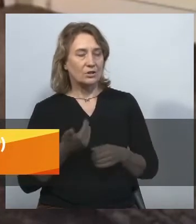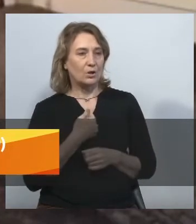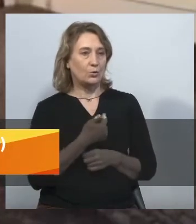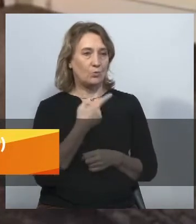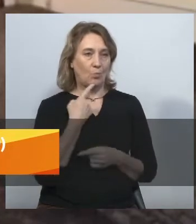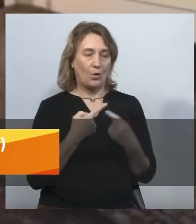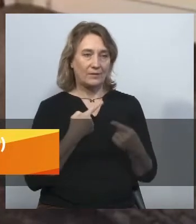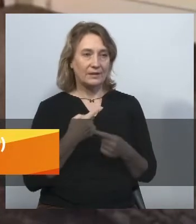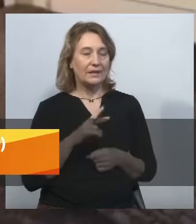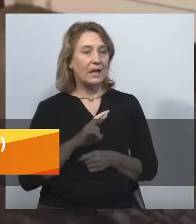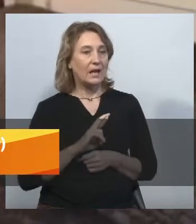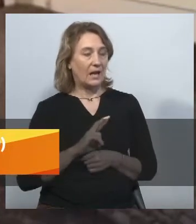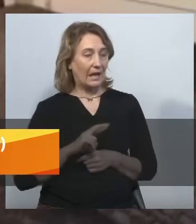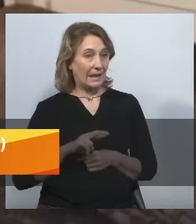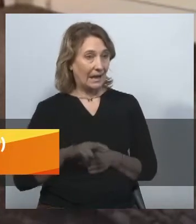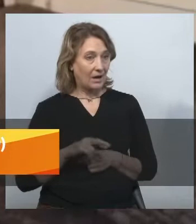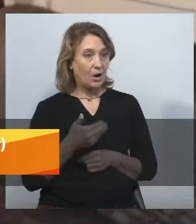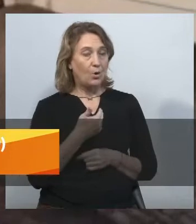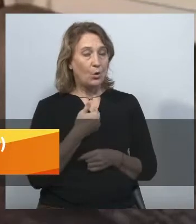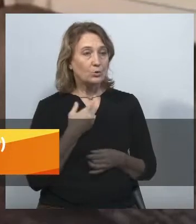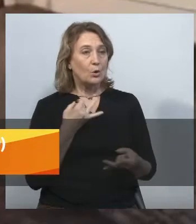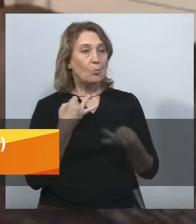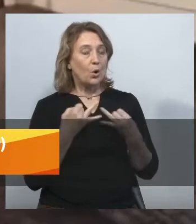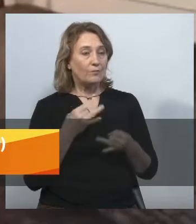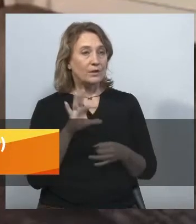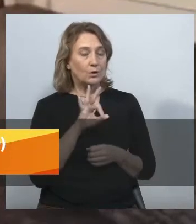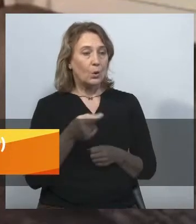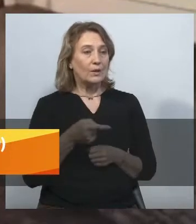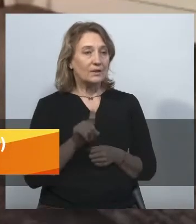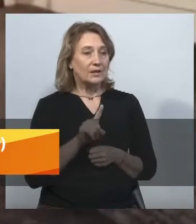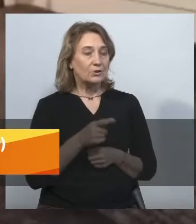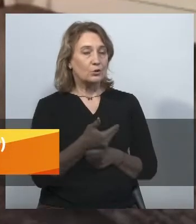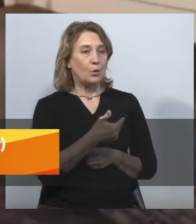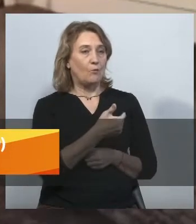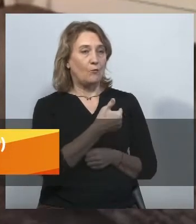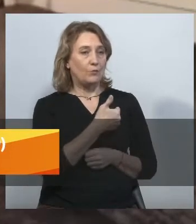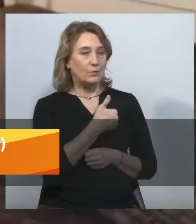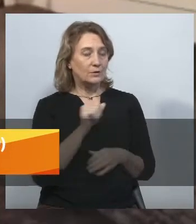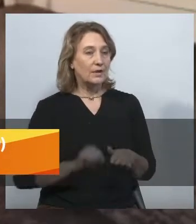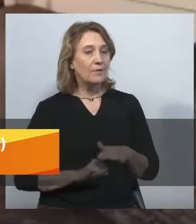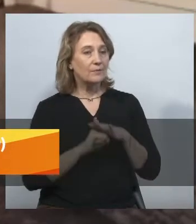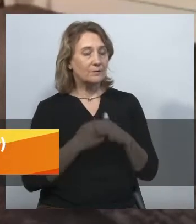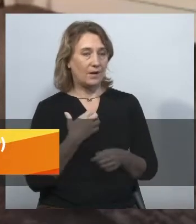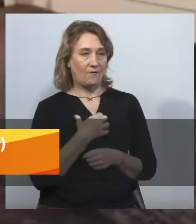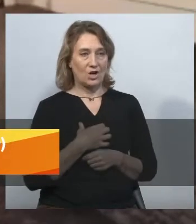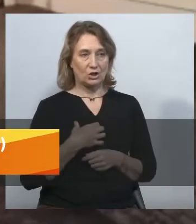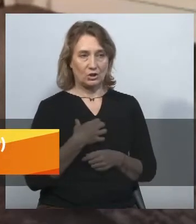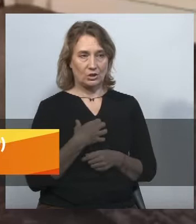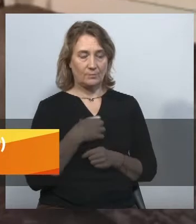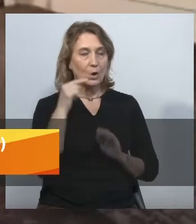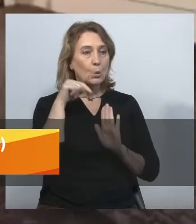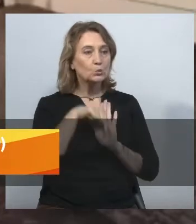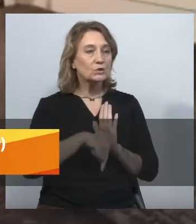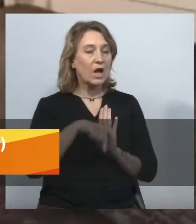what I see as the fundamental importance and value of self-regulation. I think that